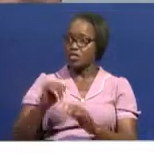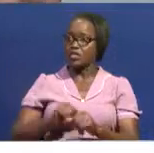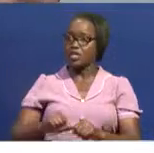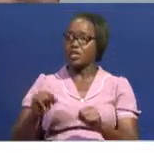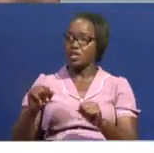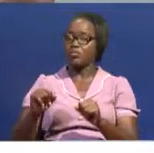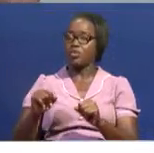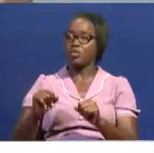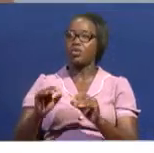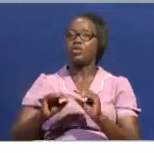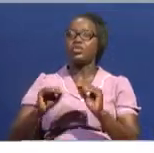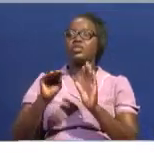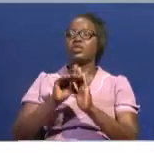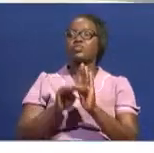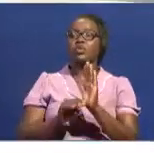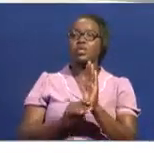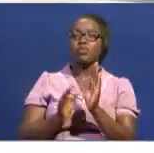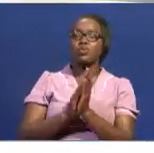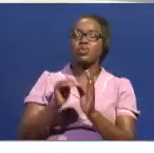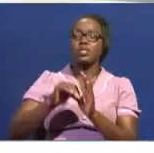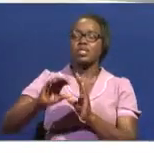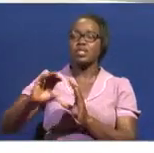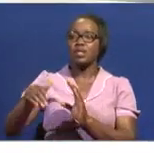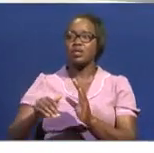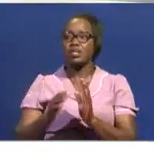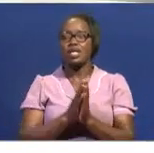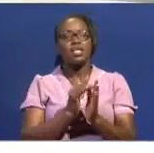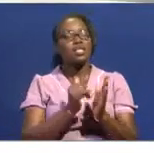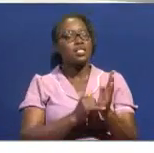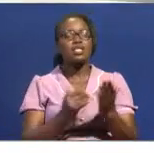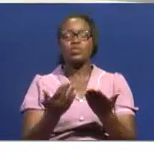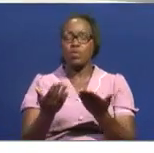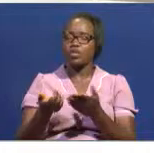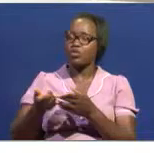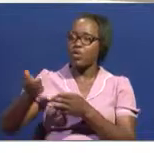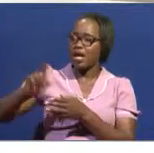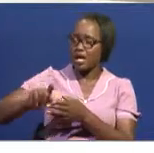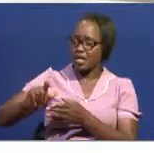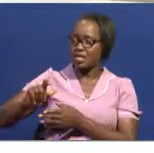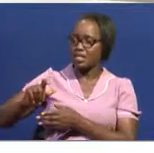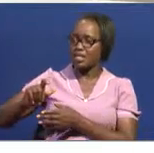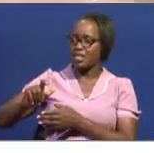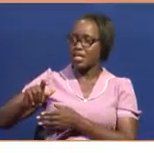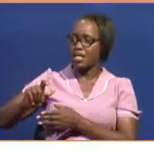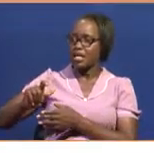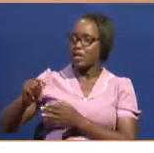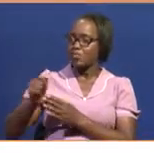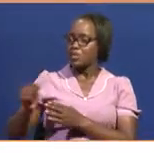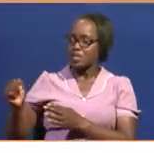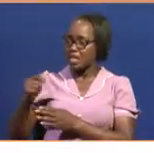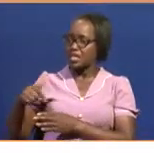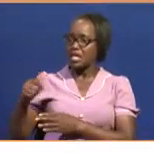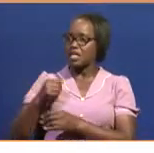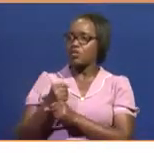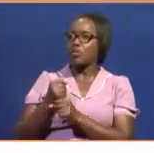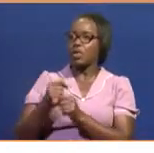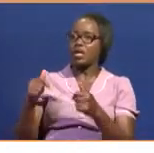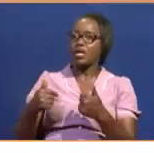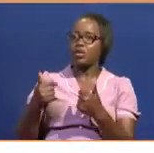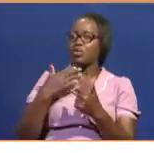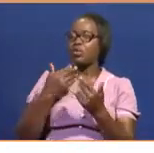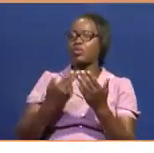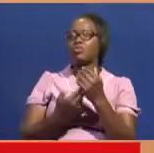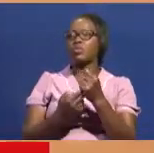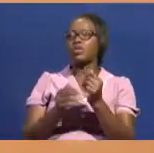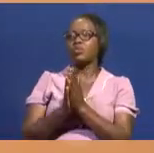to run for us the program within the counties. Okay. And just to add on what Veronica has said, other than us doing the job ourselves, we're looking to partner